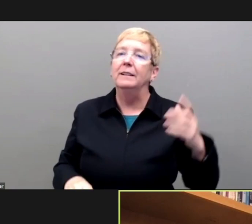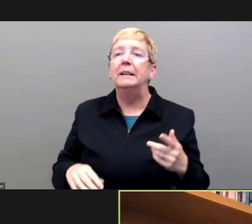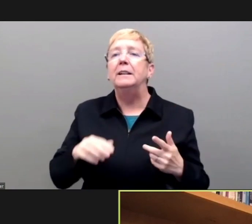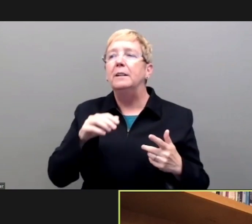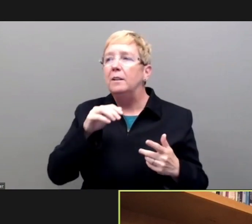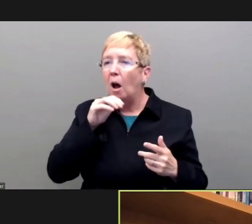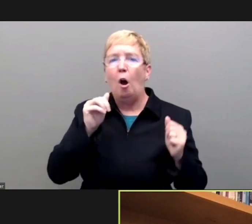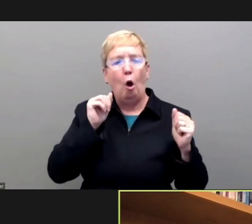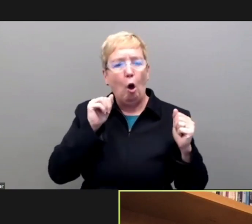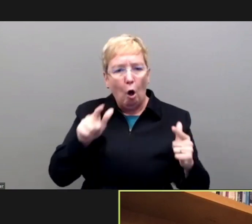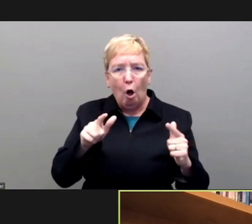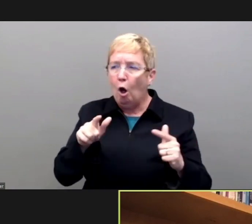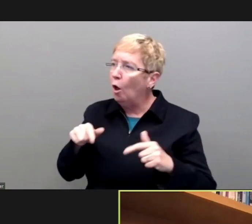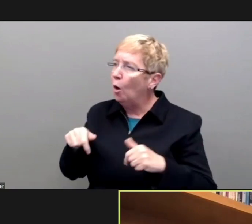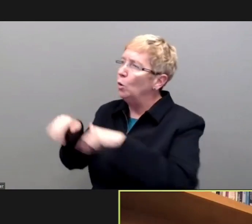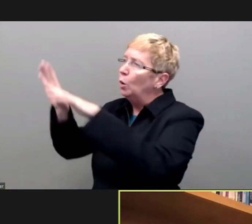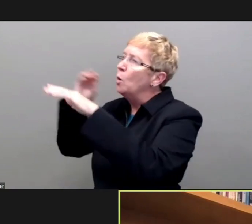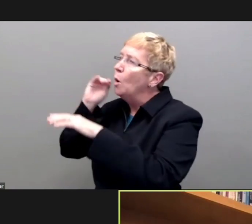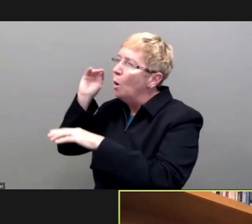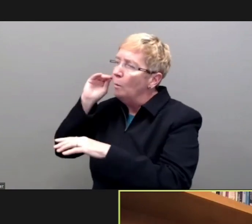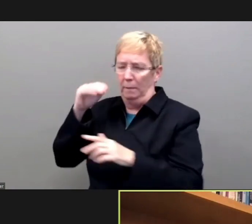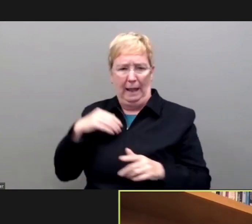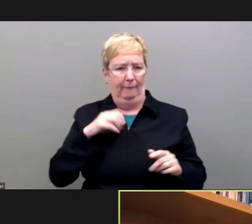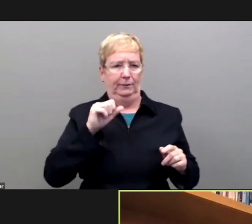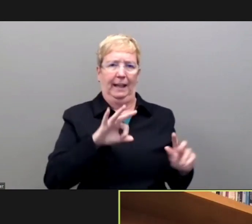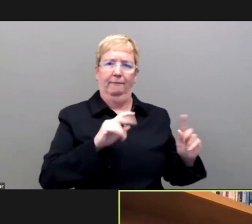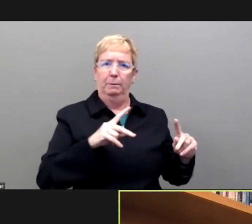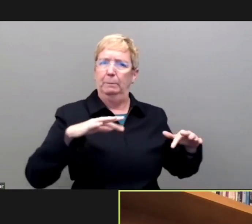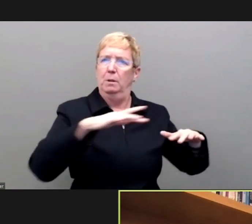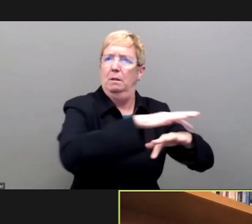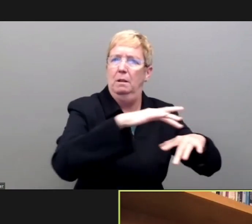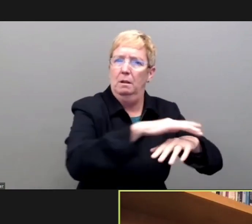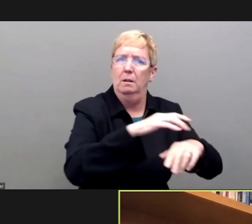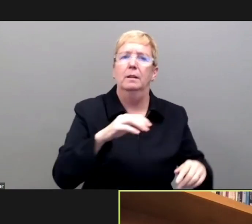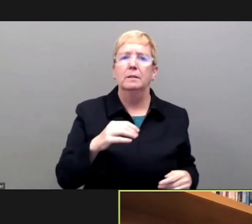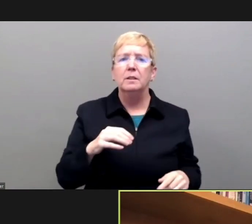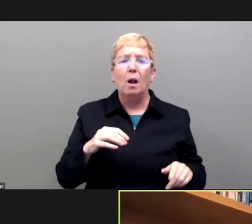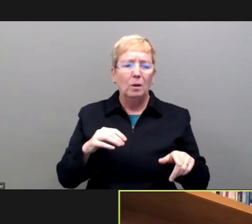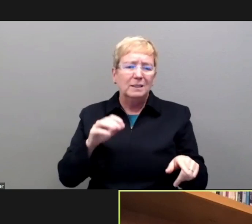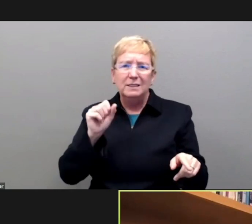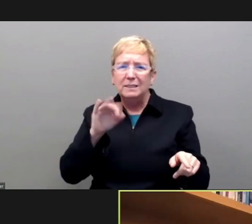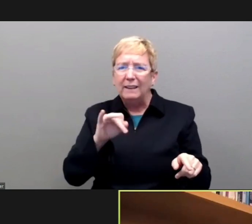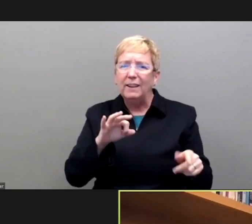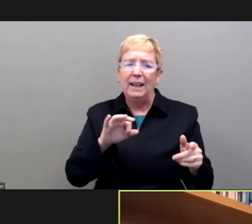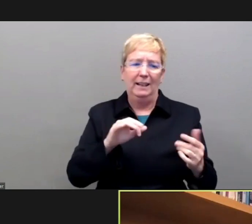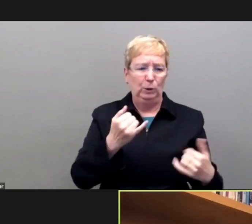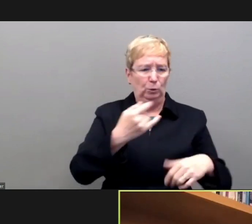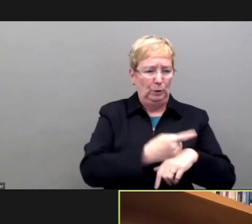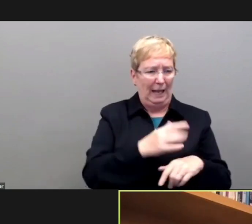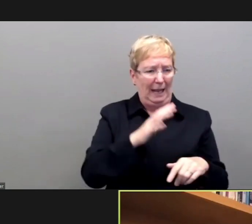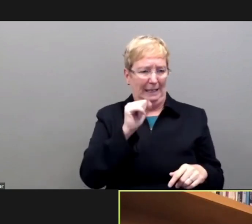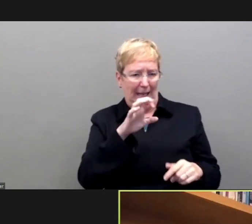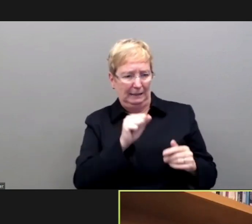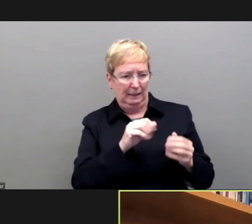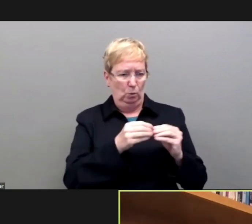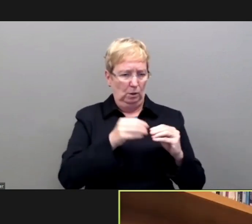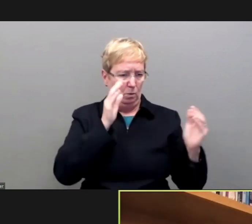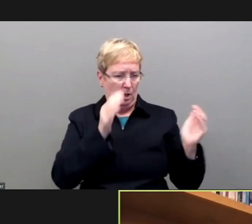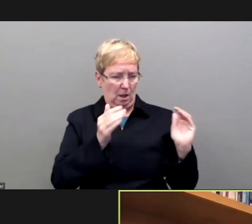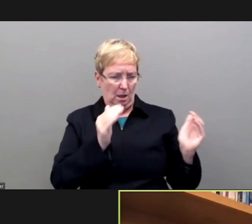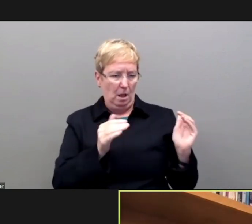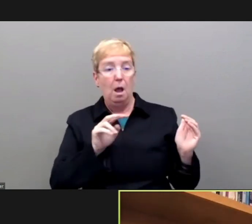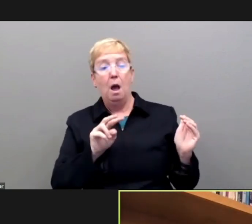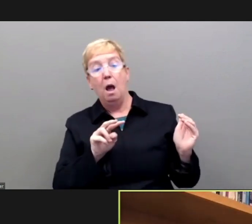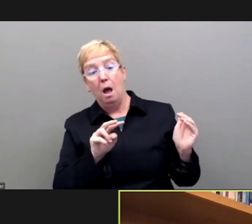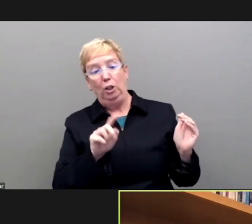and New Mexicans go as well. We had 20 cases today in Santa Fe. And so we would start seeing that double